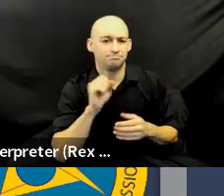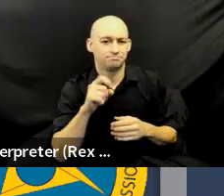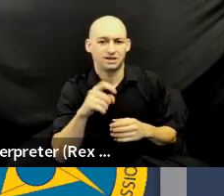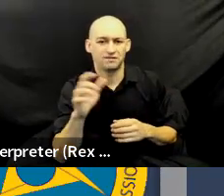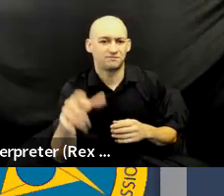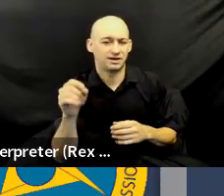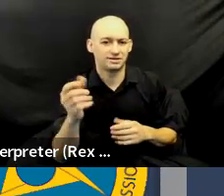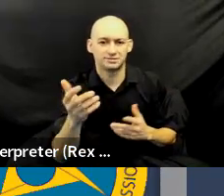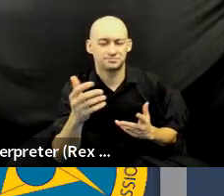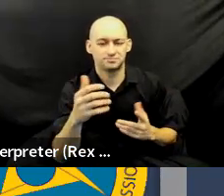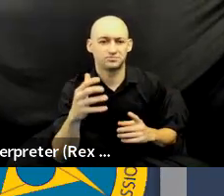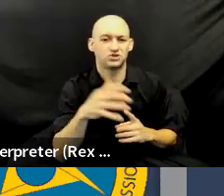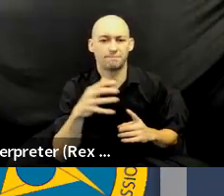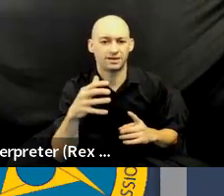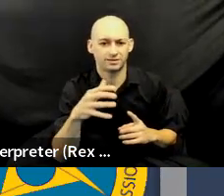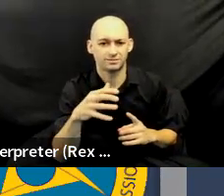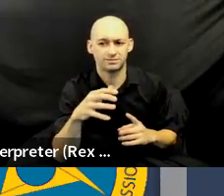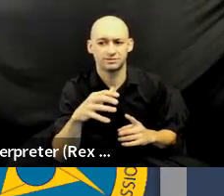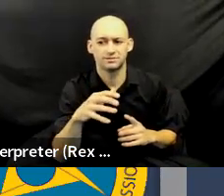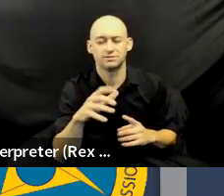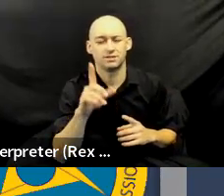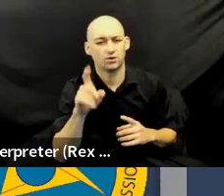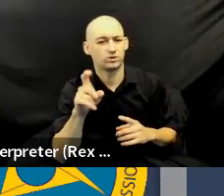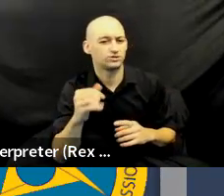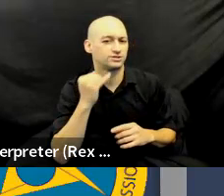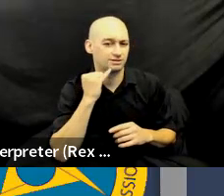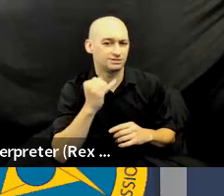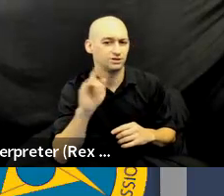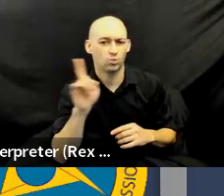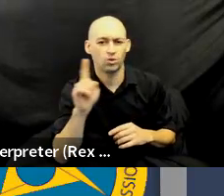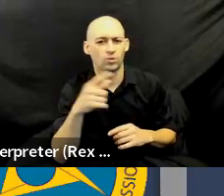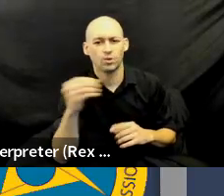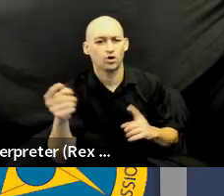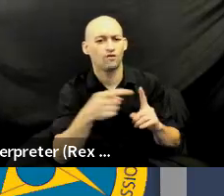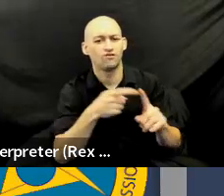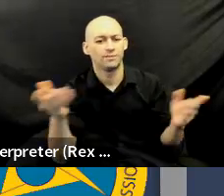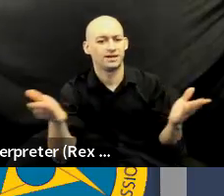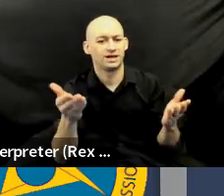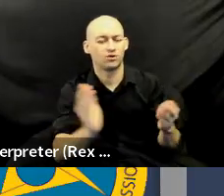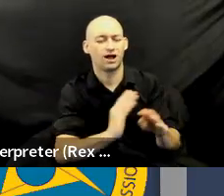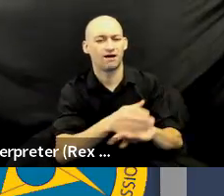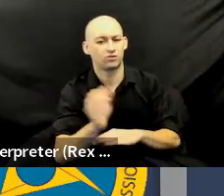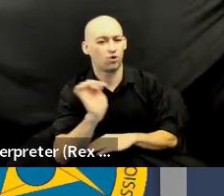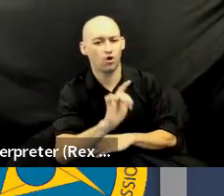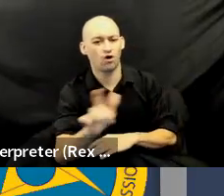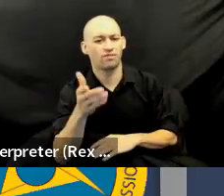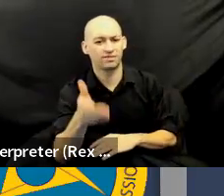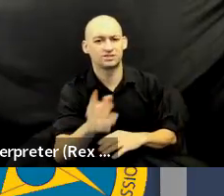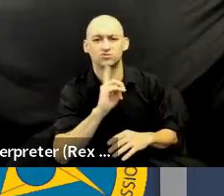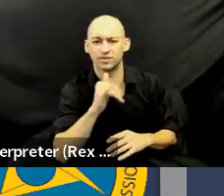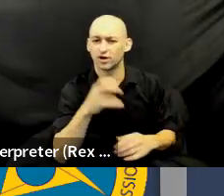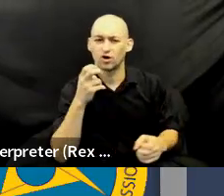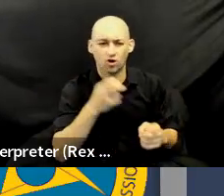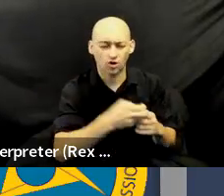like. So I guess the question is, where do we go from here after all of this really hard work,